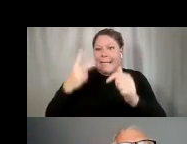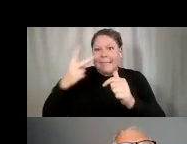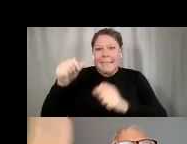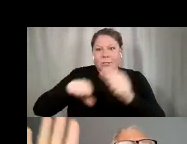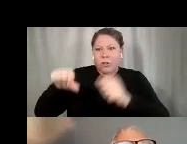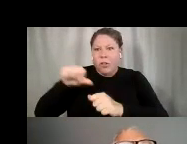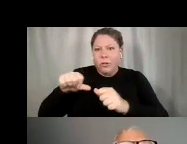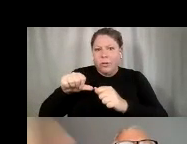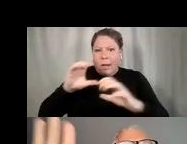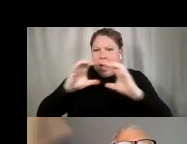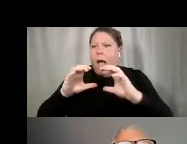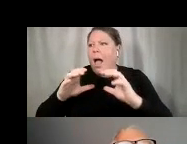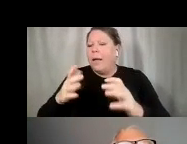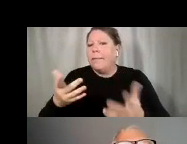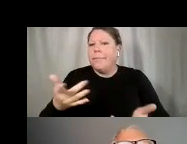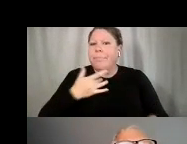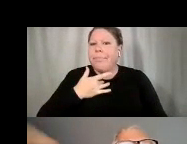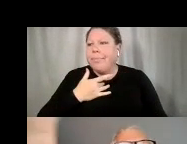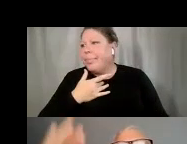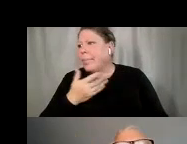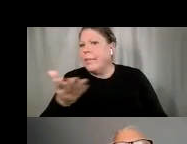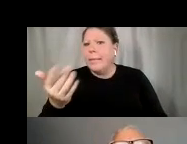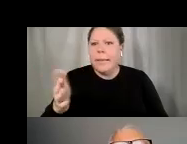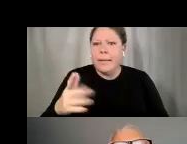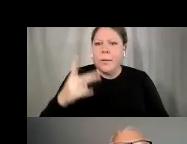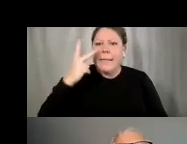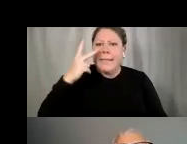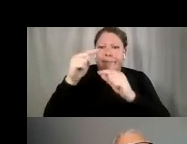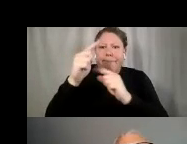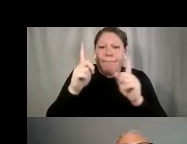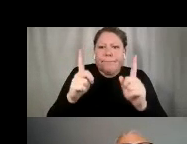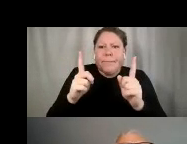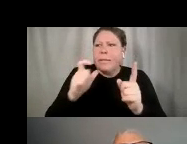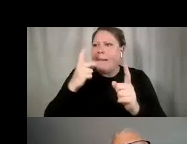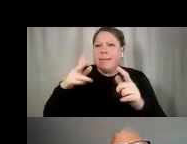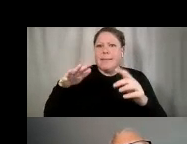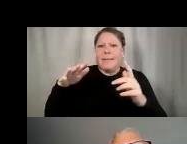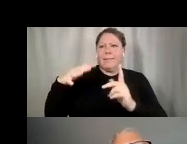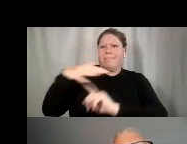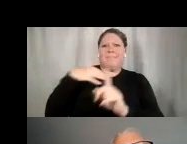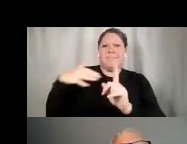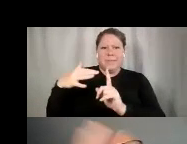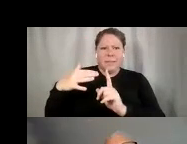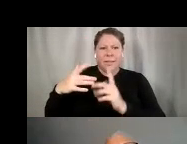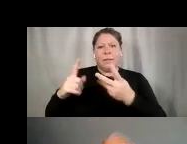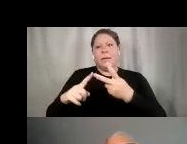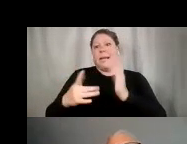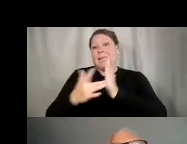communication barriers because we're not seeing each other face to face, or we see a little square. Sometimes there's technical issues where